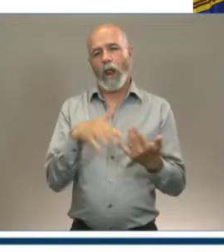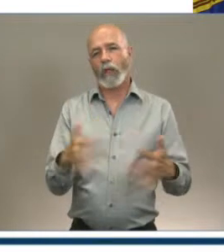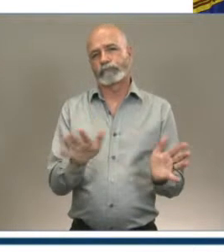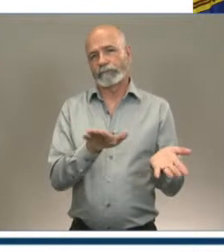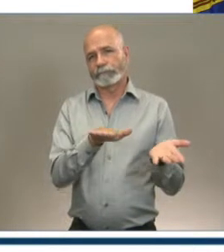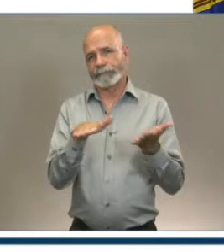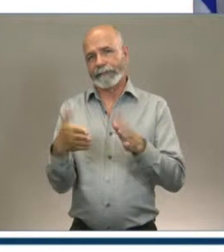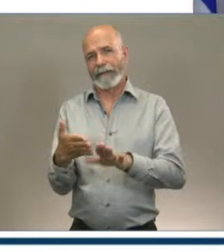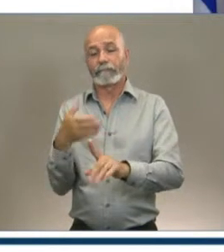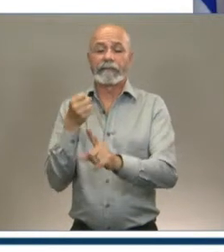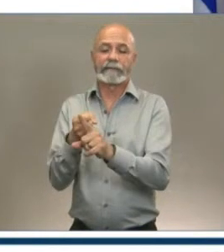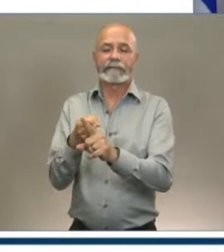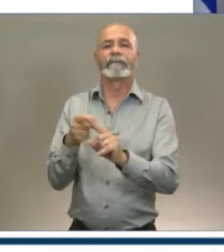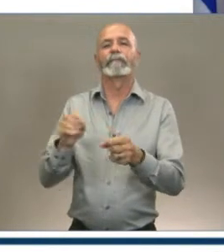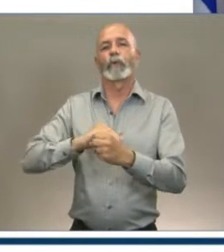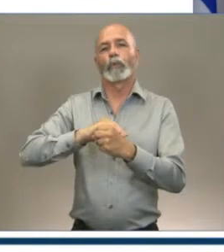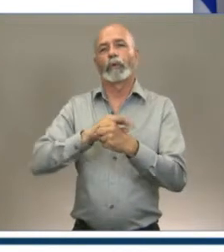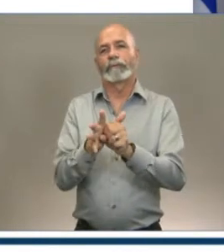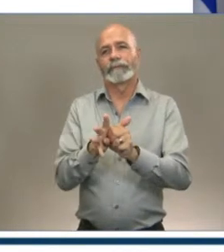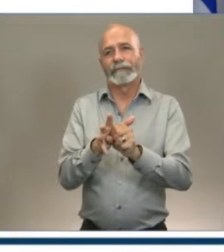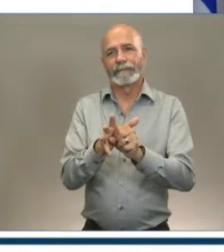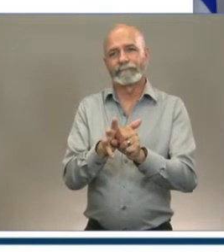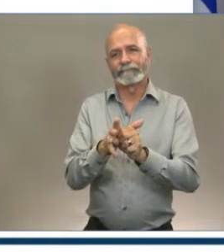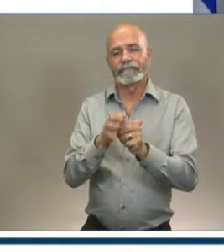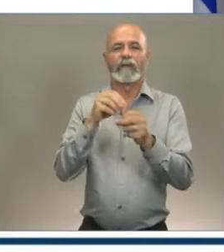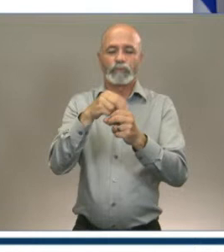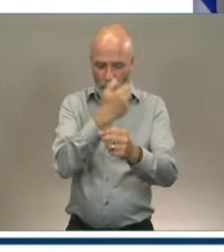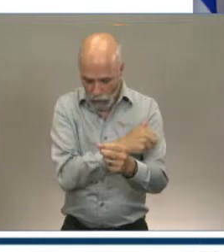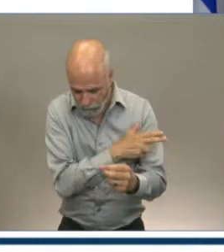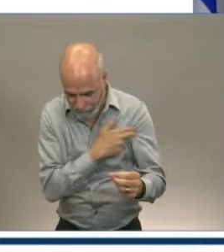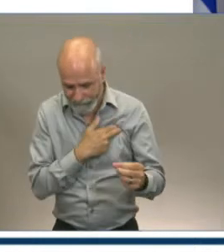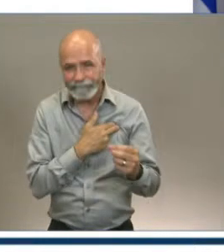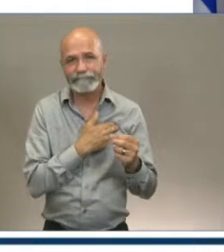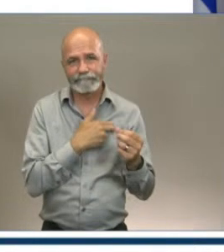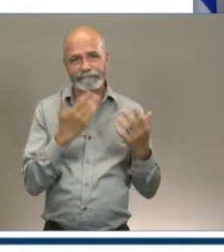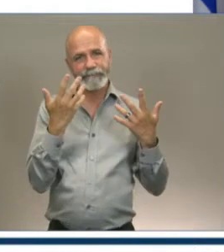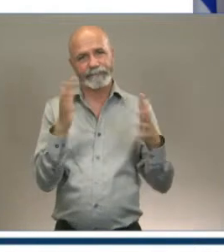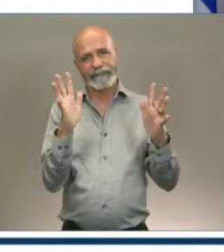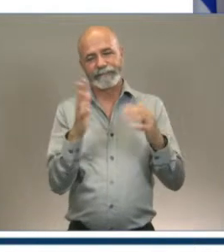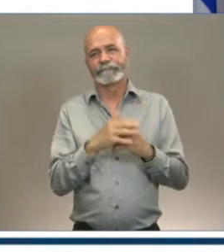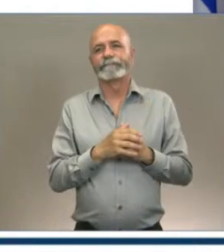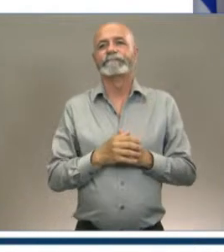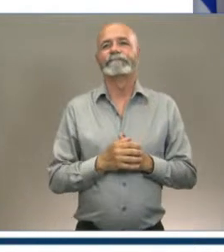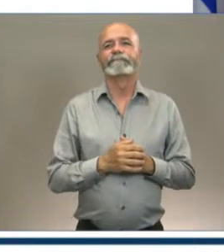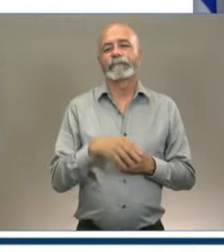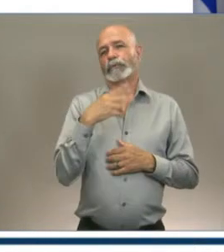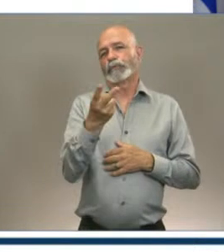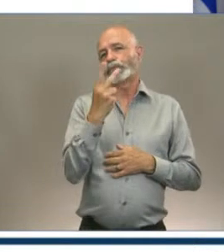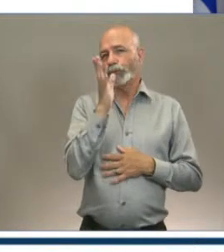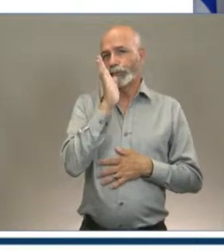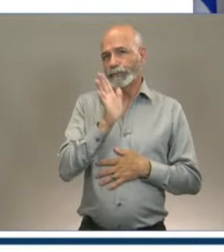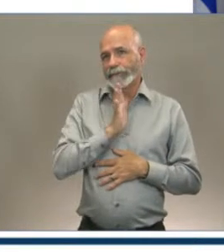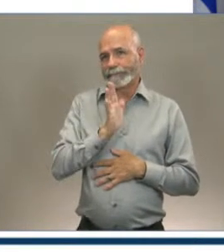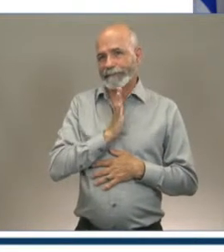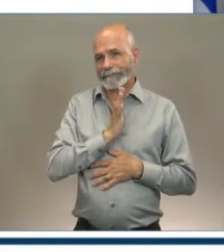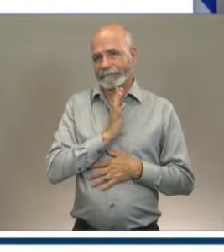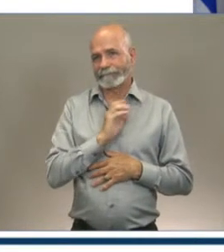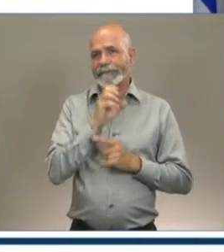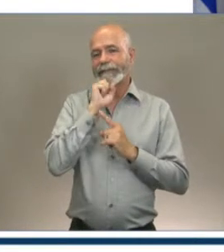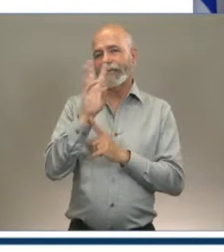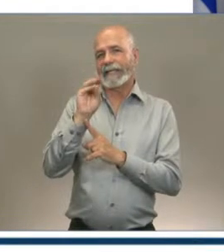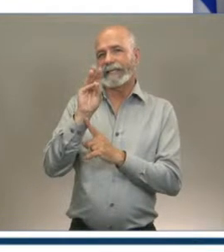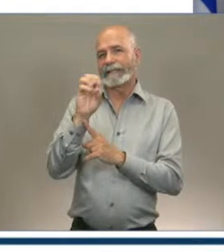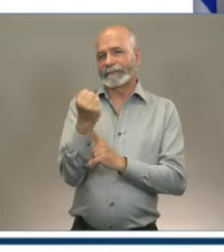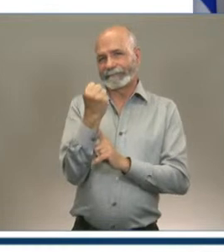COVID-19 complications in our hospitals. This was 2 women in their 60s, one in the central zone and one in the